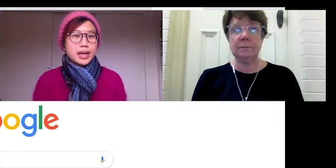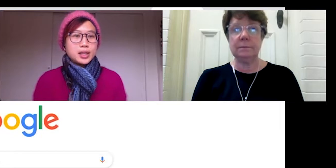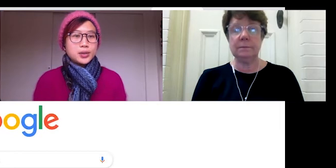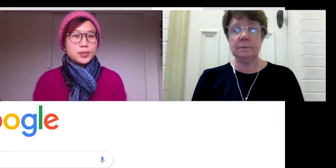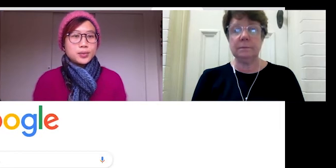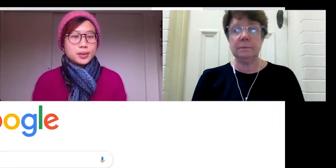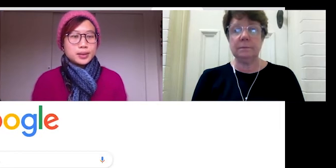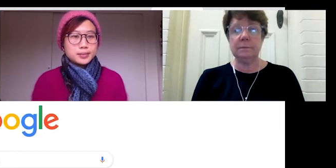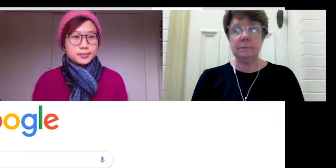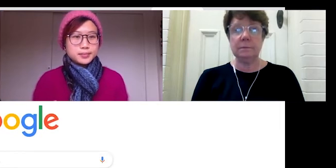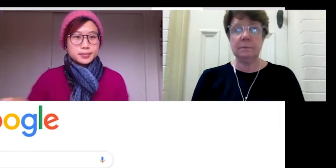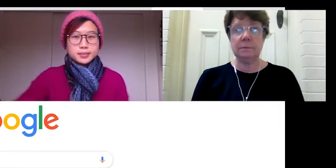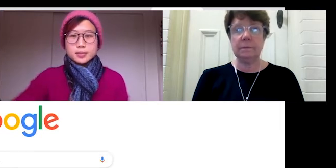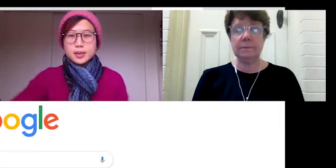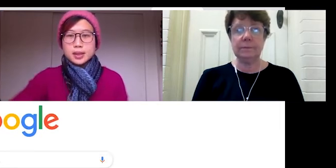instagram.com/creativesofcolorau.